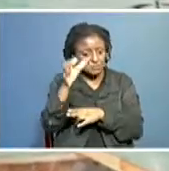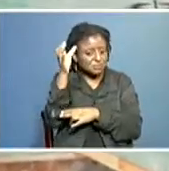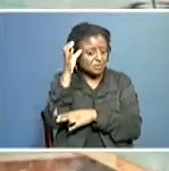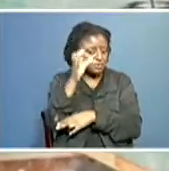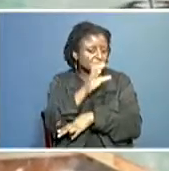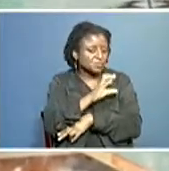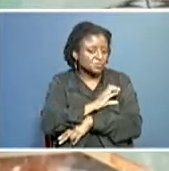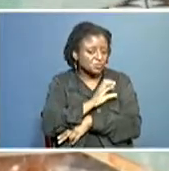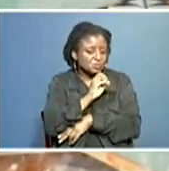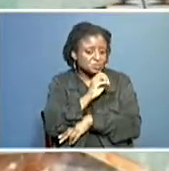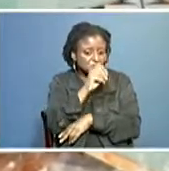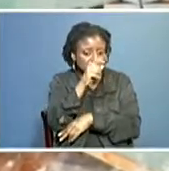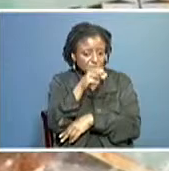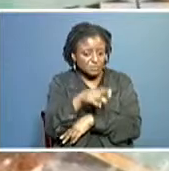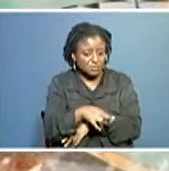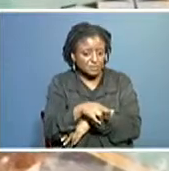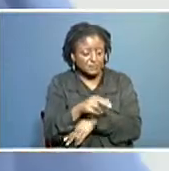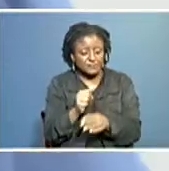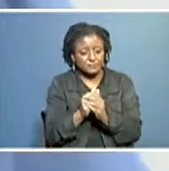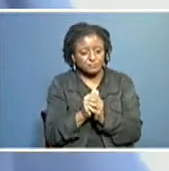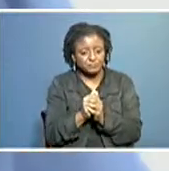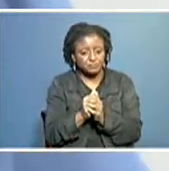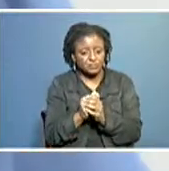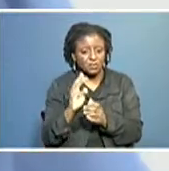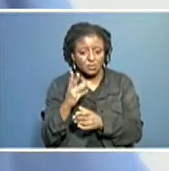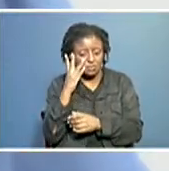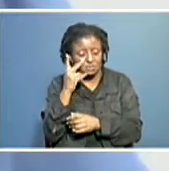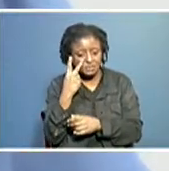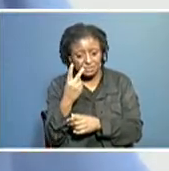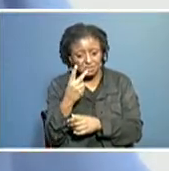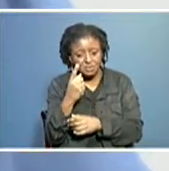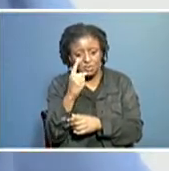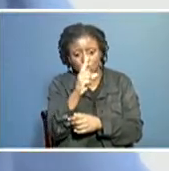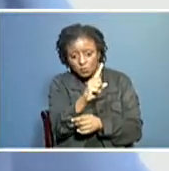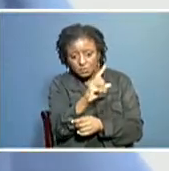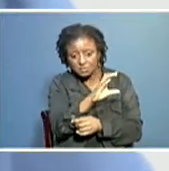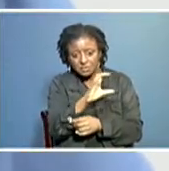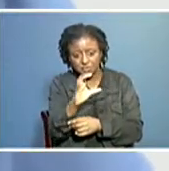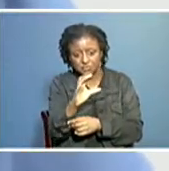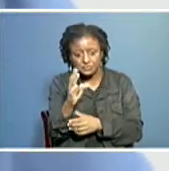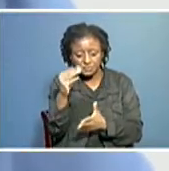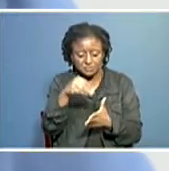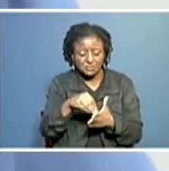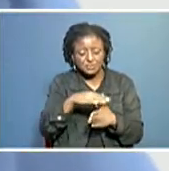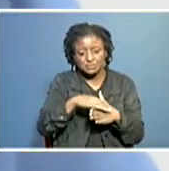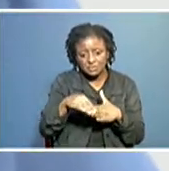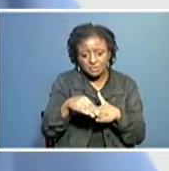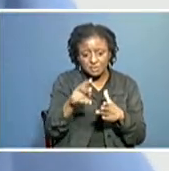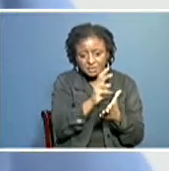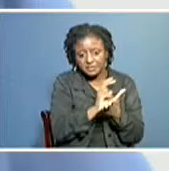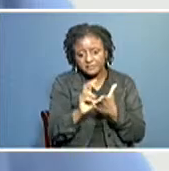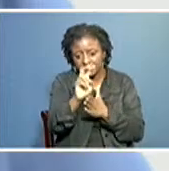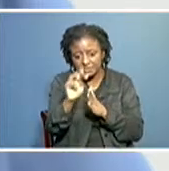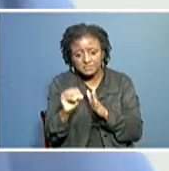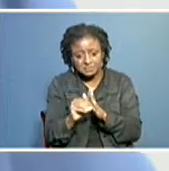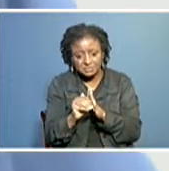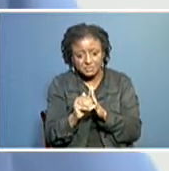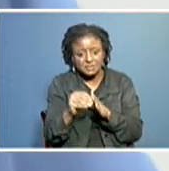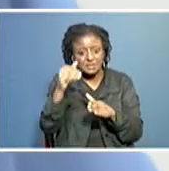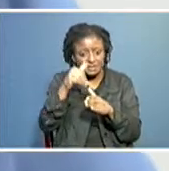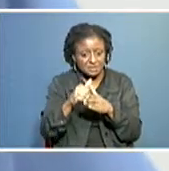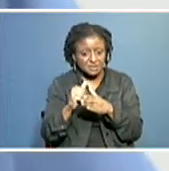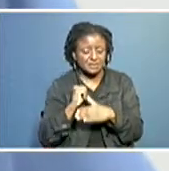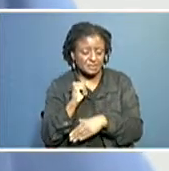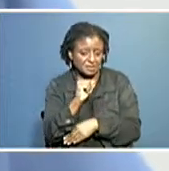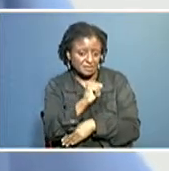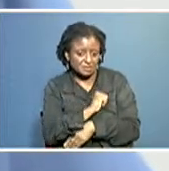Cooper. We're going to see $100 million investment in Atlantis, restoring